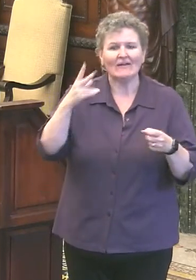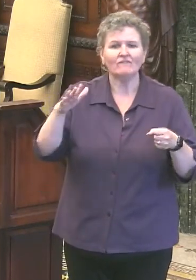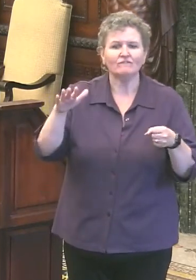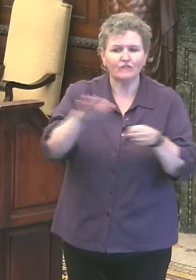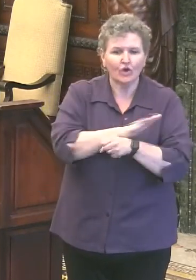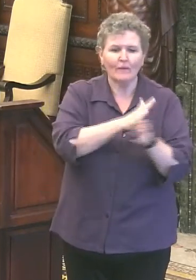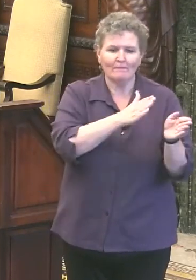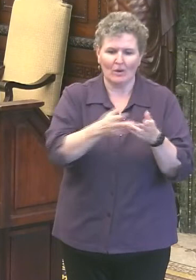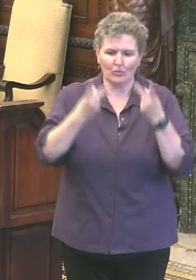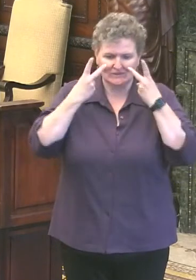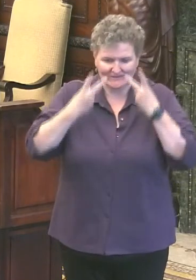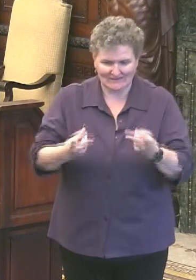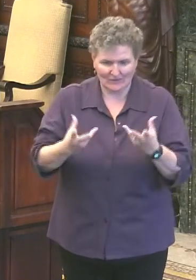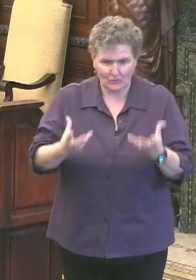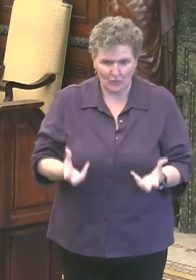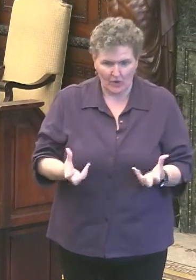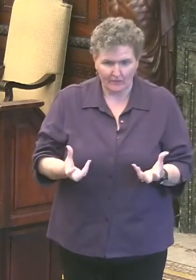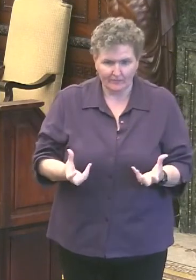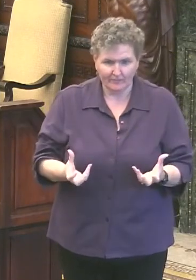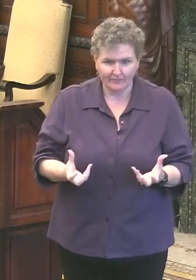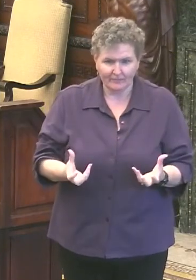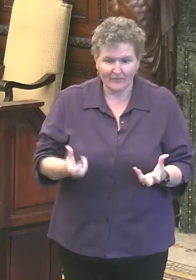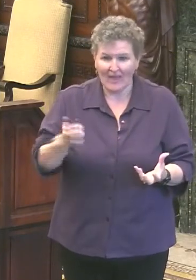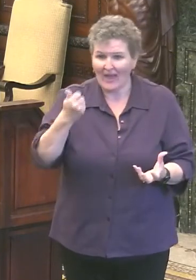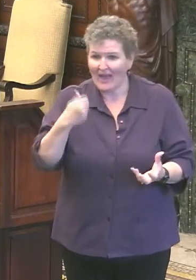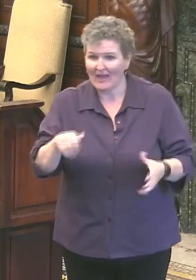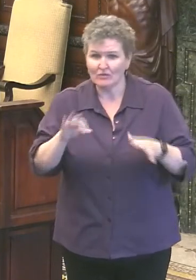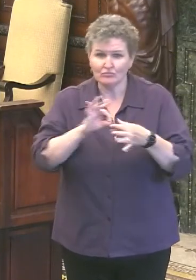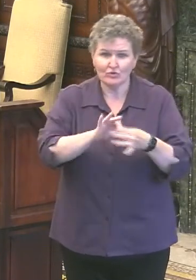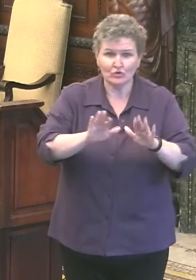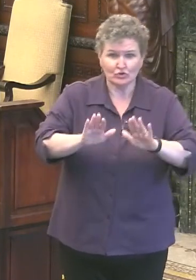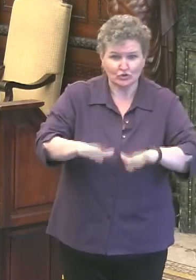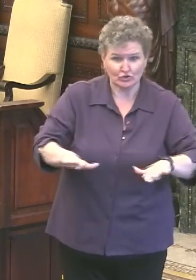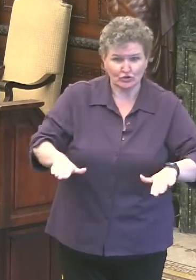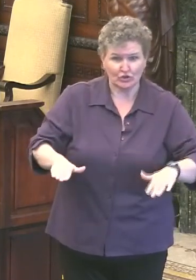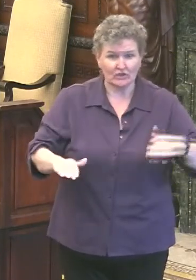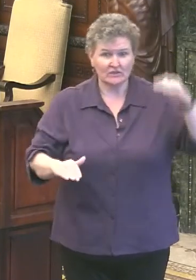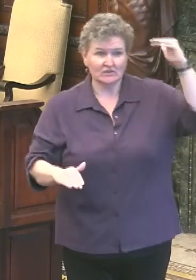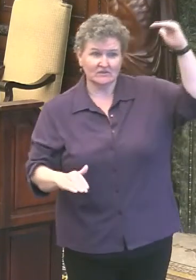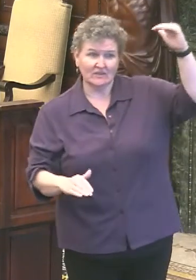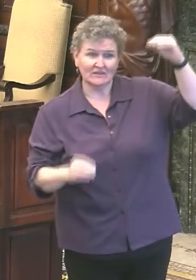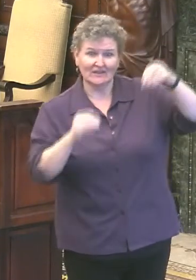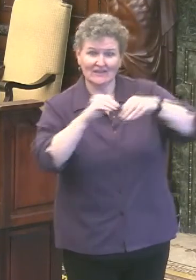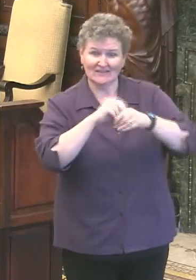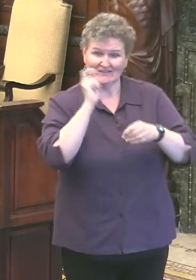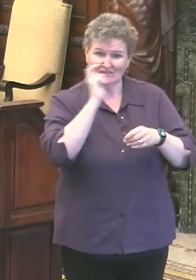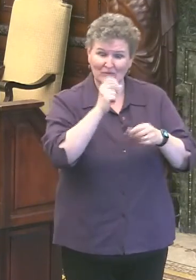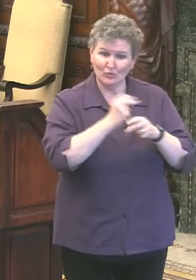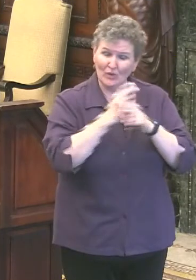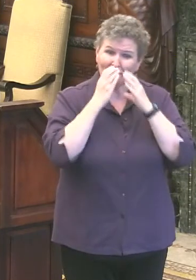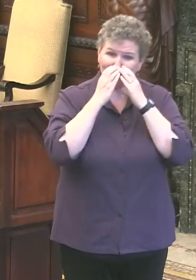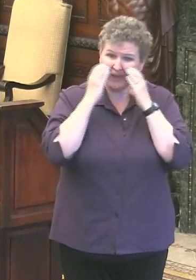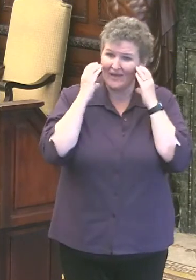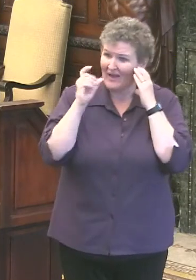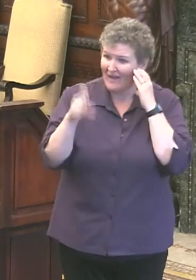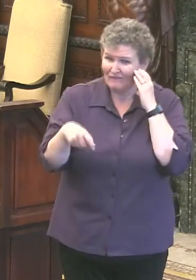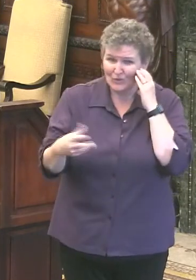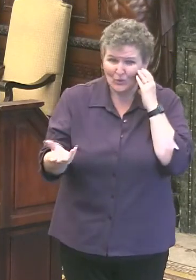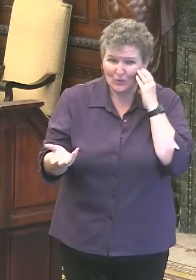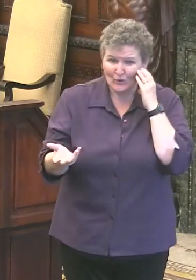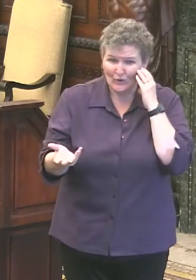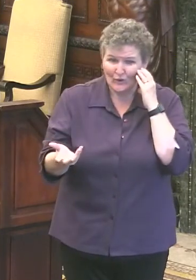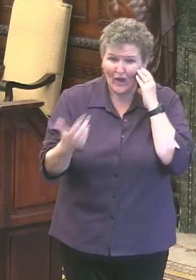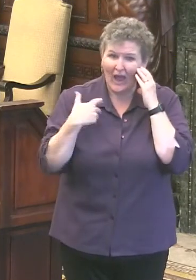any children that are traveling on SEPTA, just like any adults traveling on SEPTA, are going to have to wear masks. And we want to limit the number of people in a particular